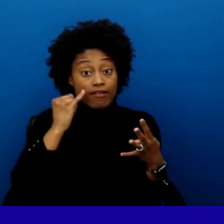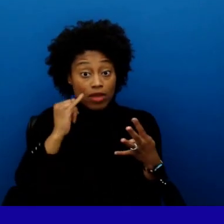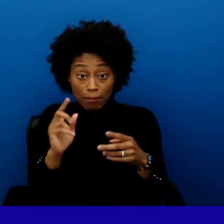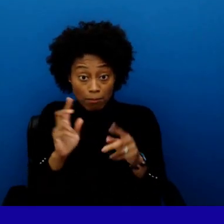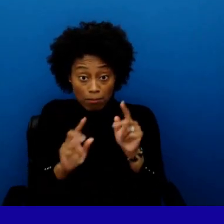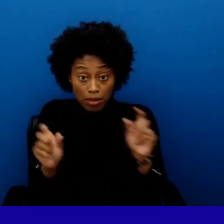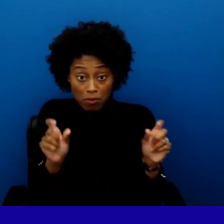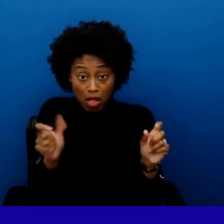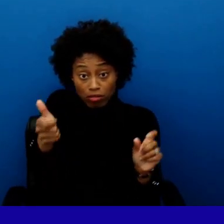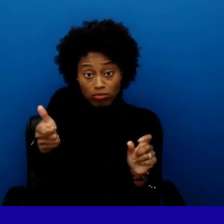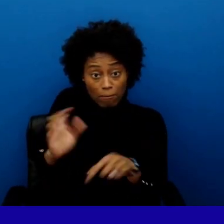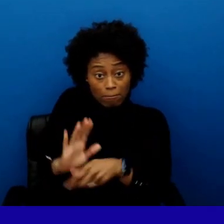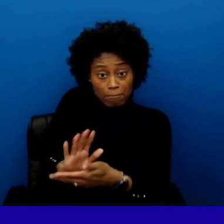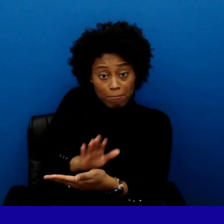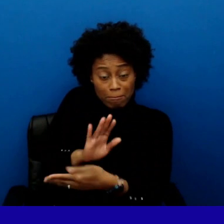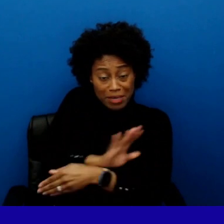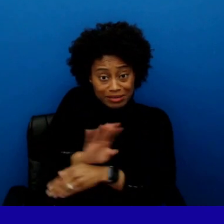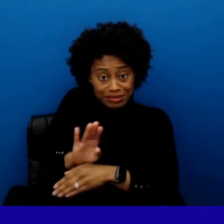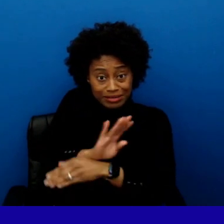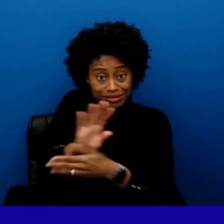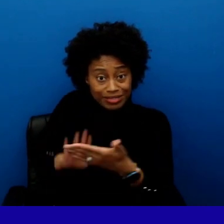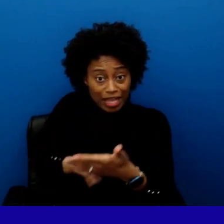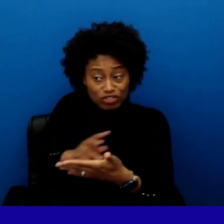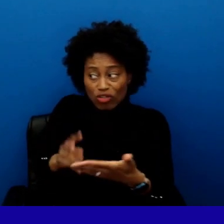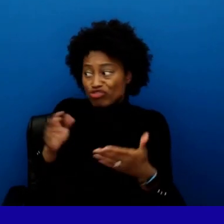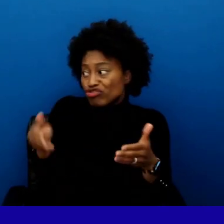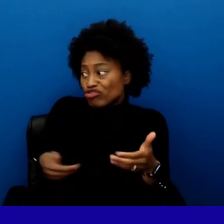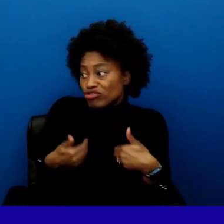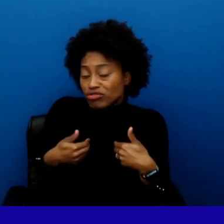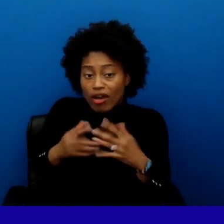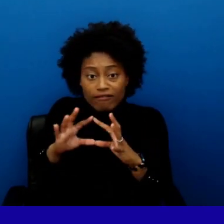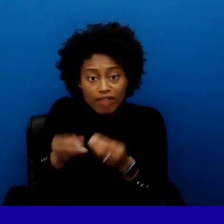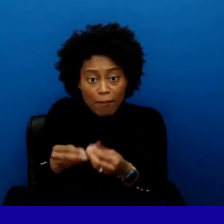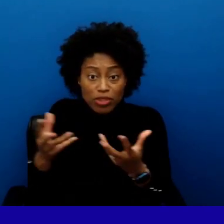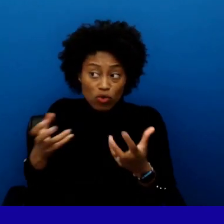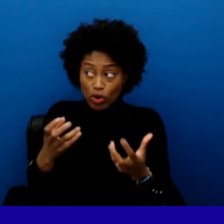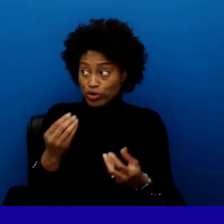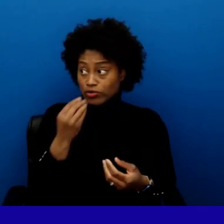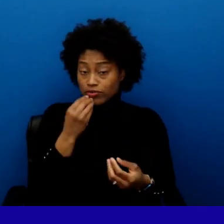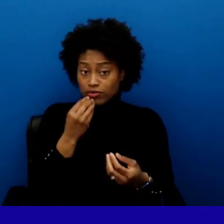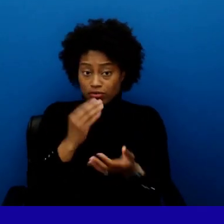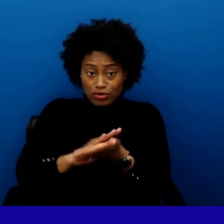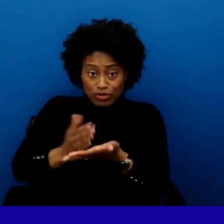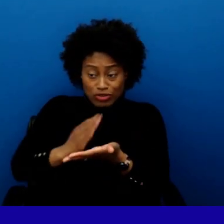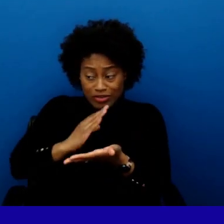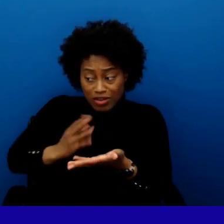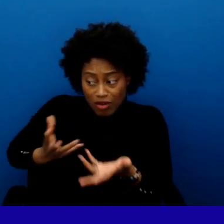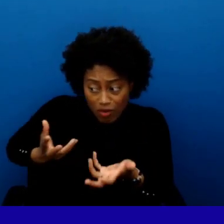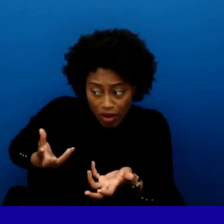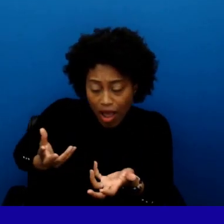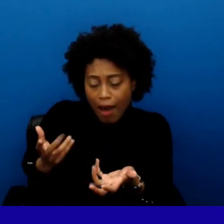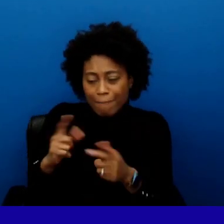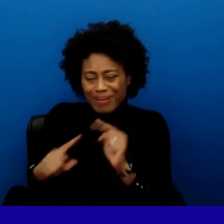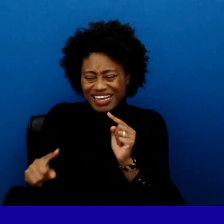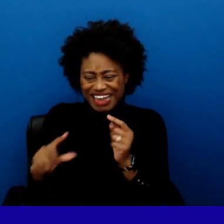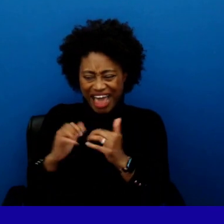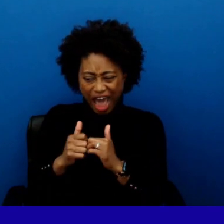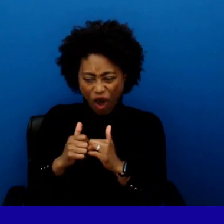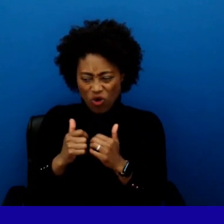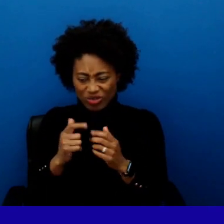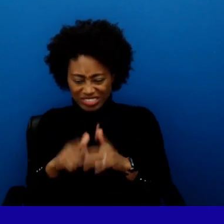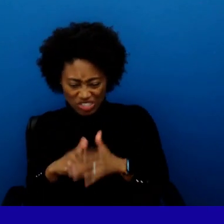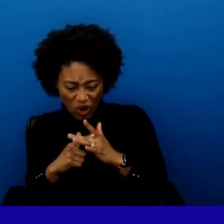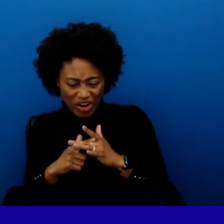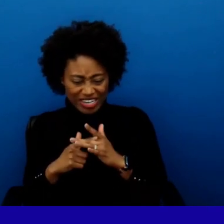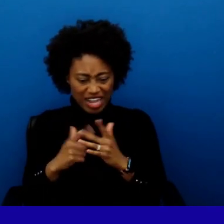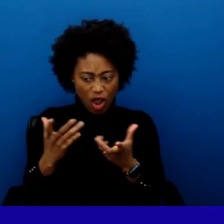or who just don't have, like, young families, people who want to cook more at home but don't exactly know where to start, who